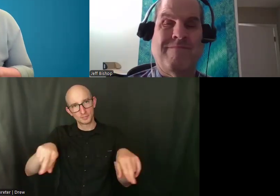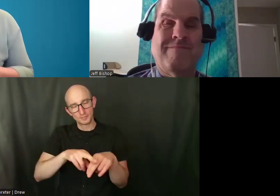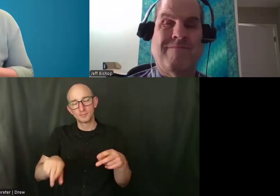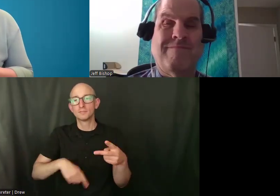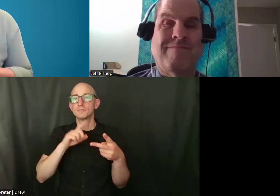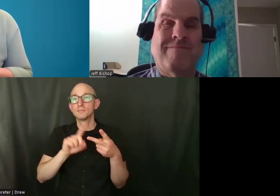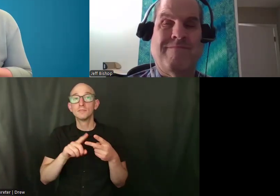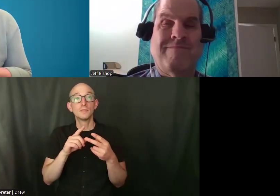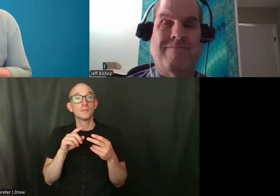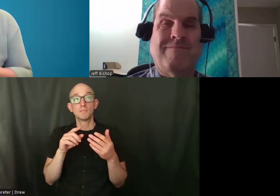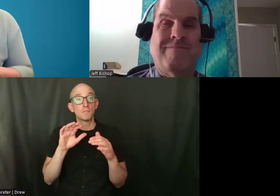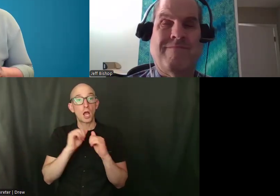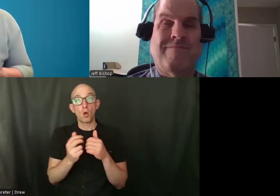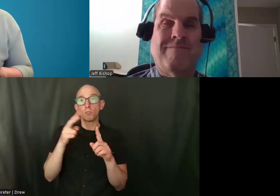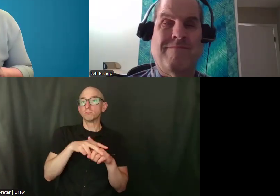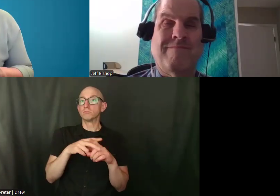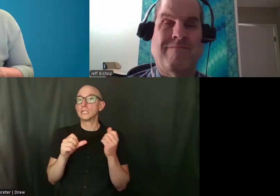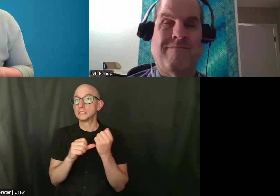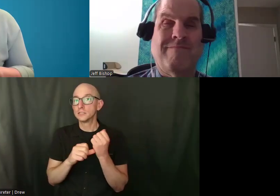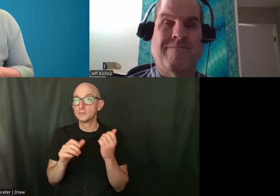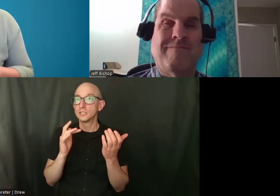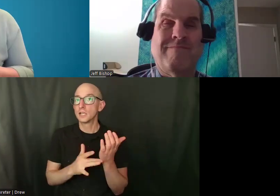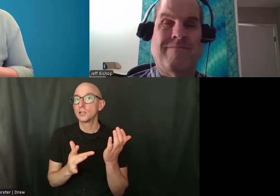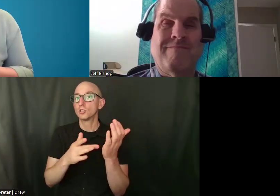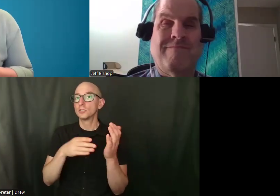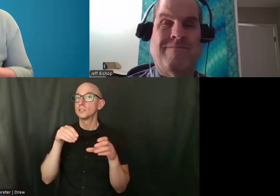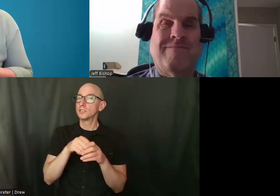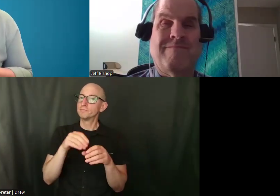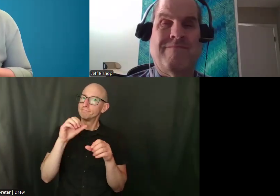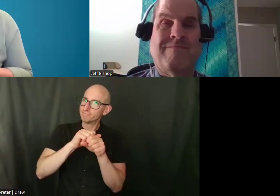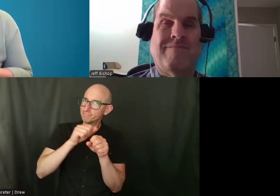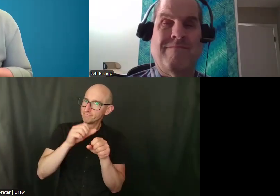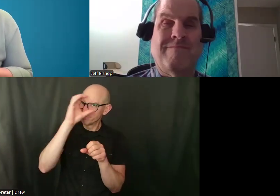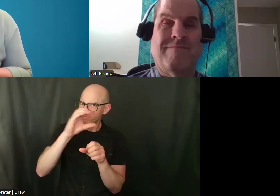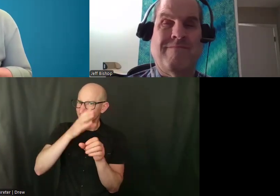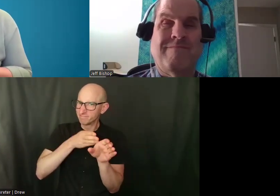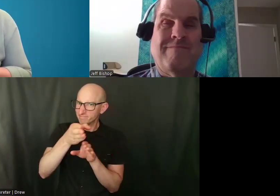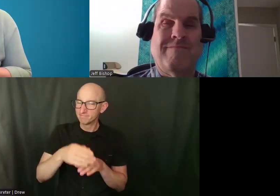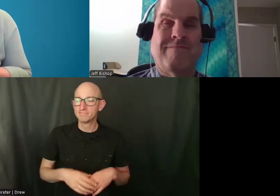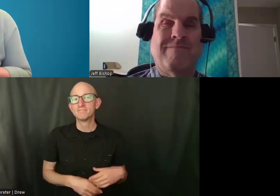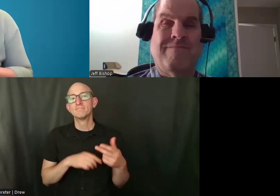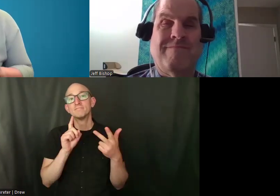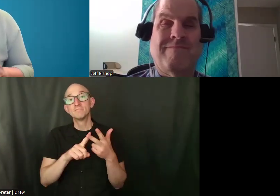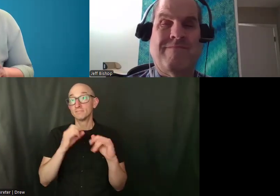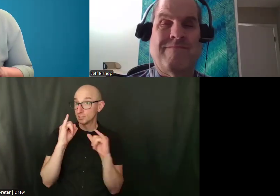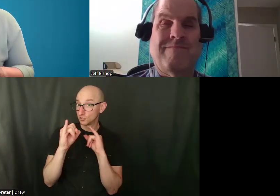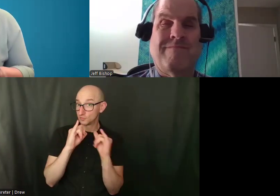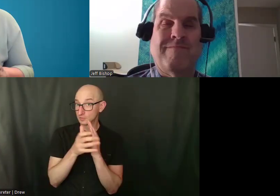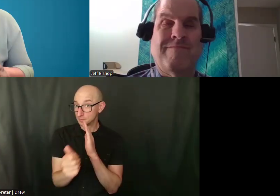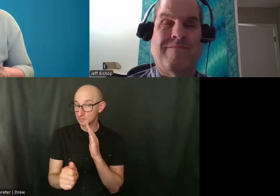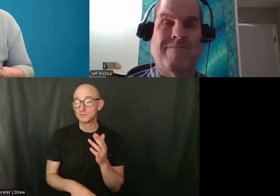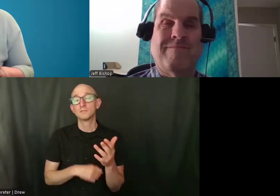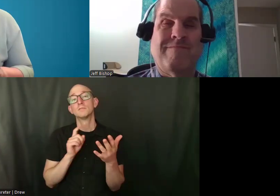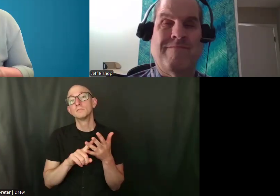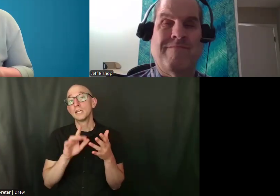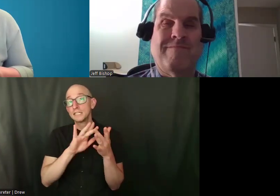of assistive technology in the career search process, interviewing, networking,